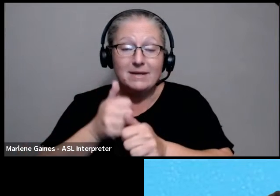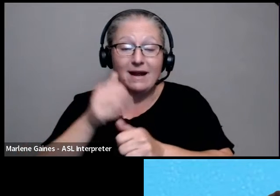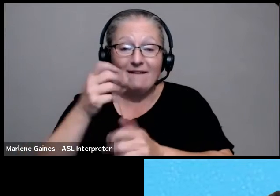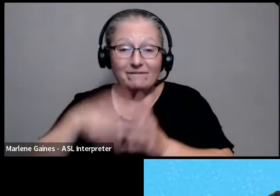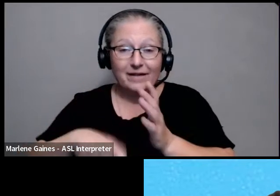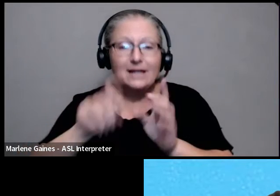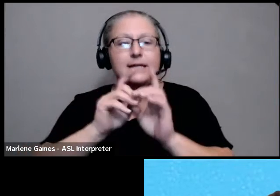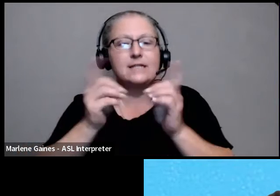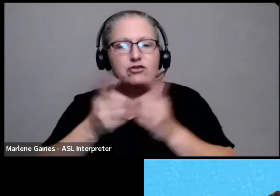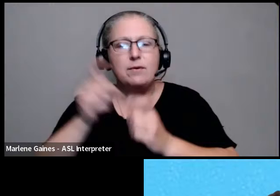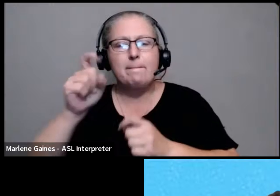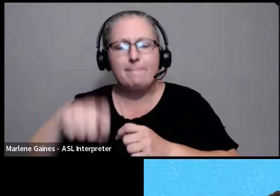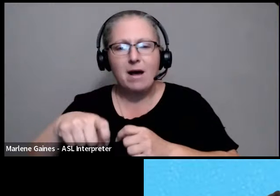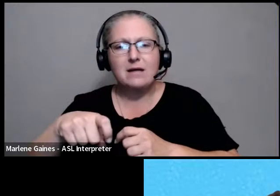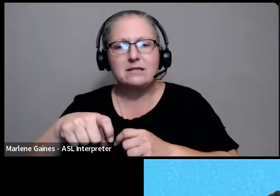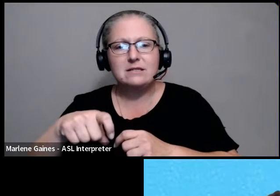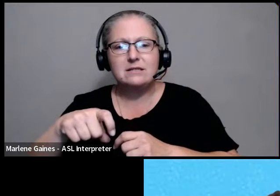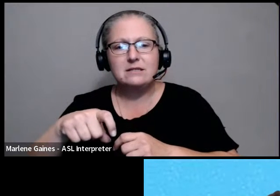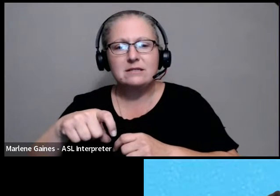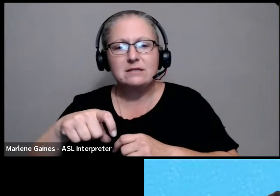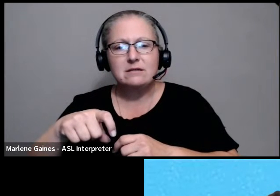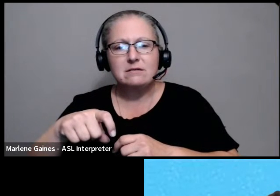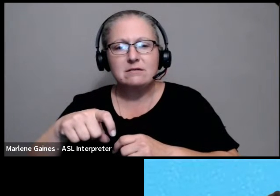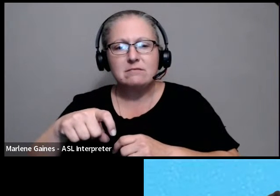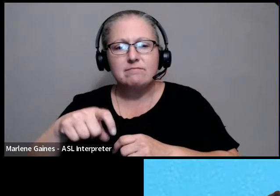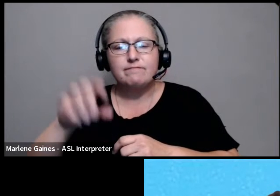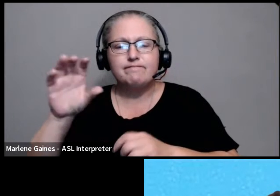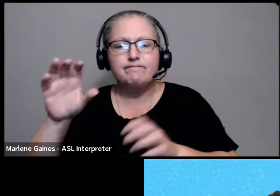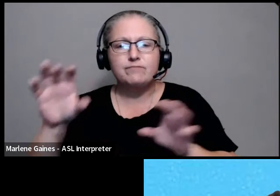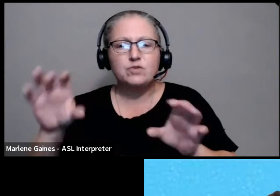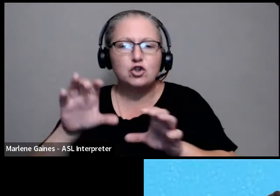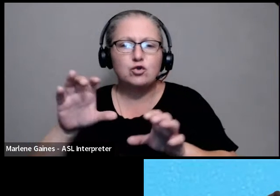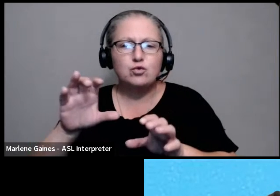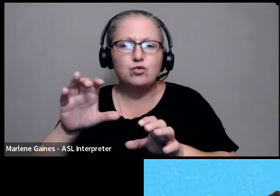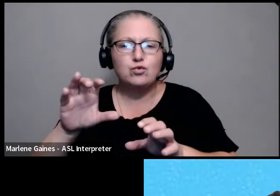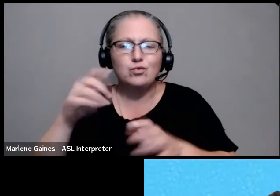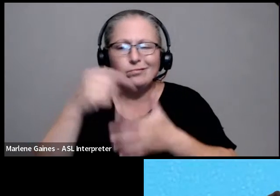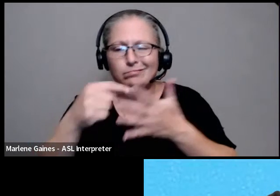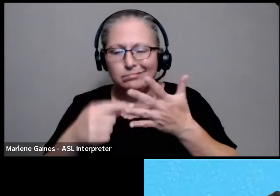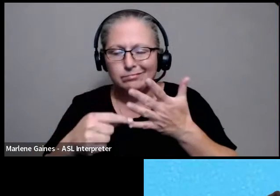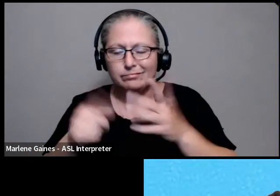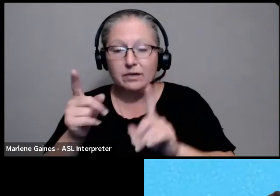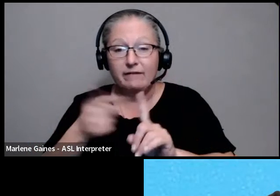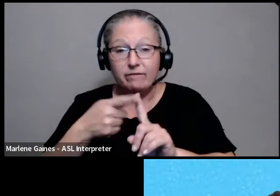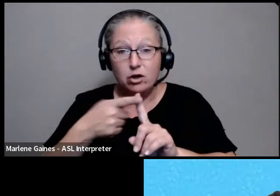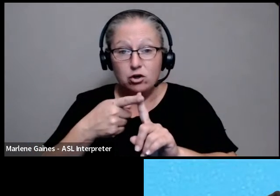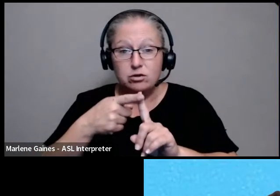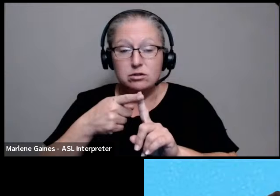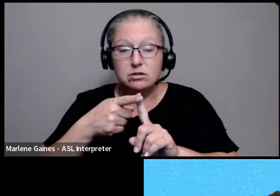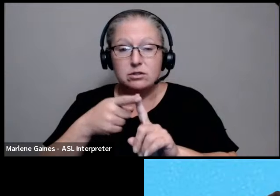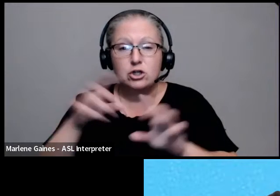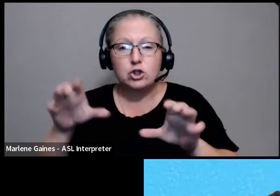must do a set of things. The first is